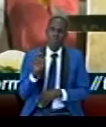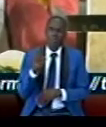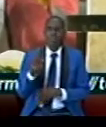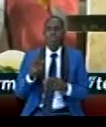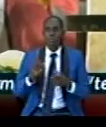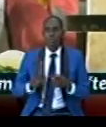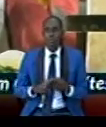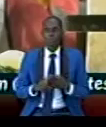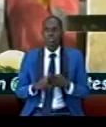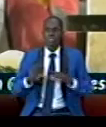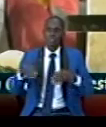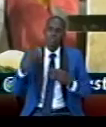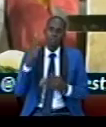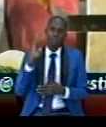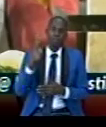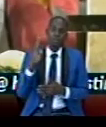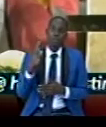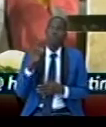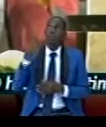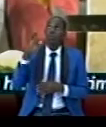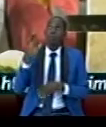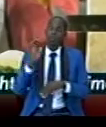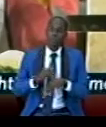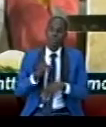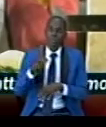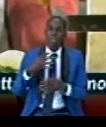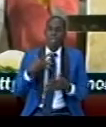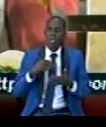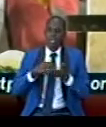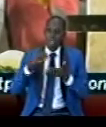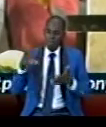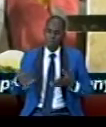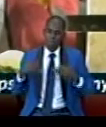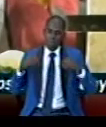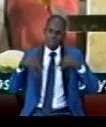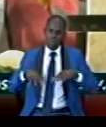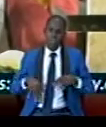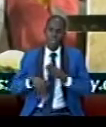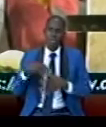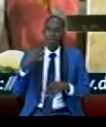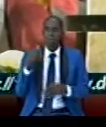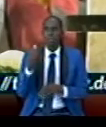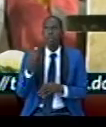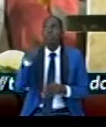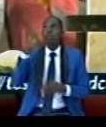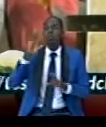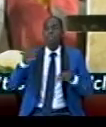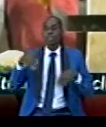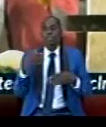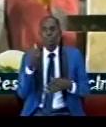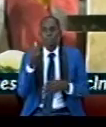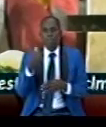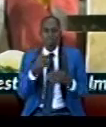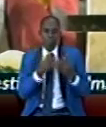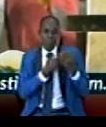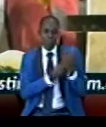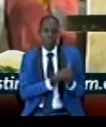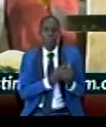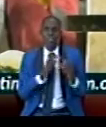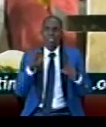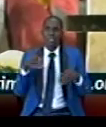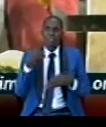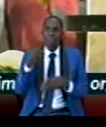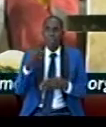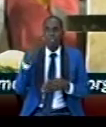me. He affected my life. He removed depression from me. God gave me self-confidence. He gave me a reason to live again.